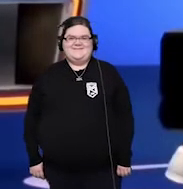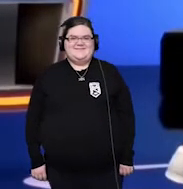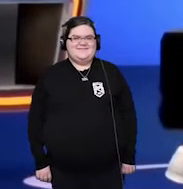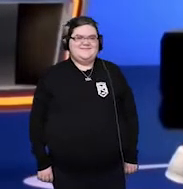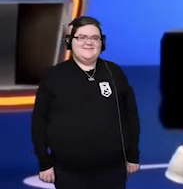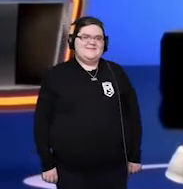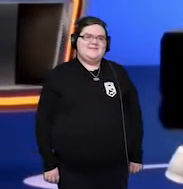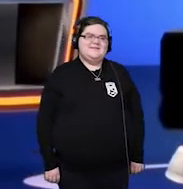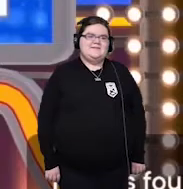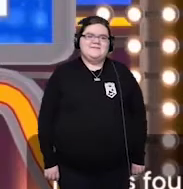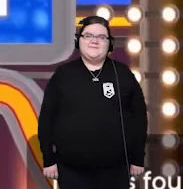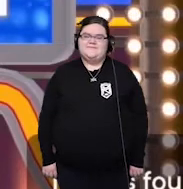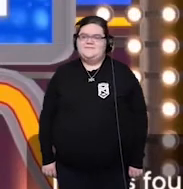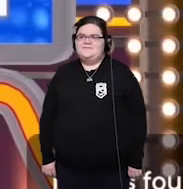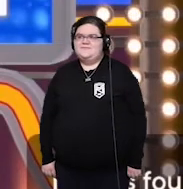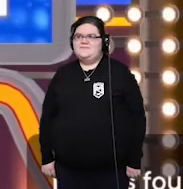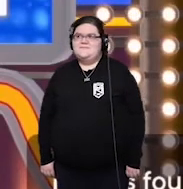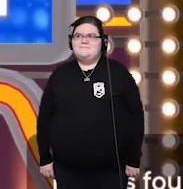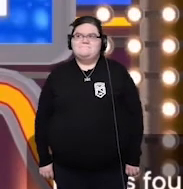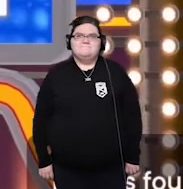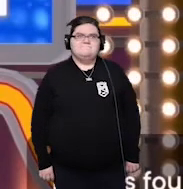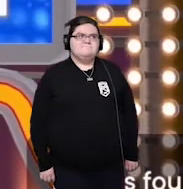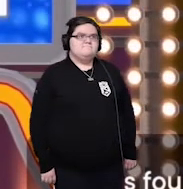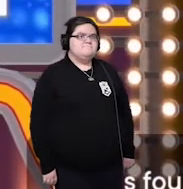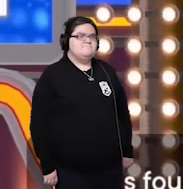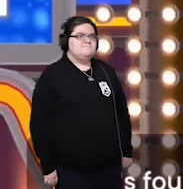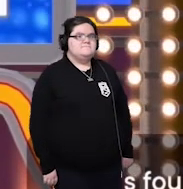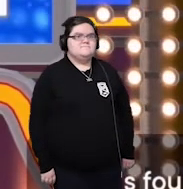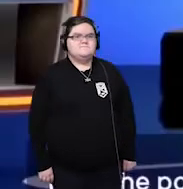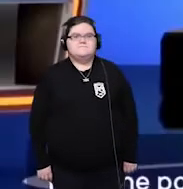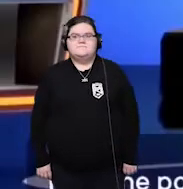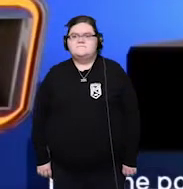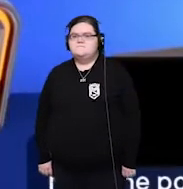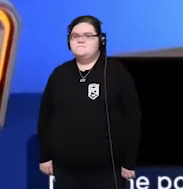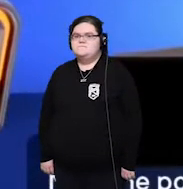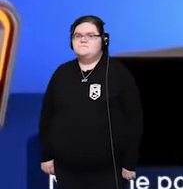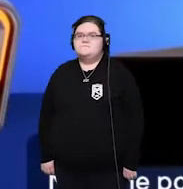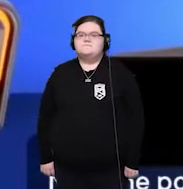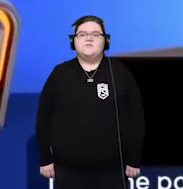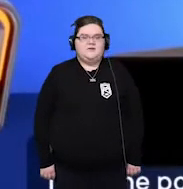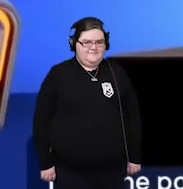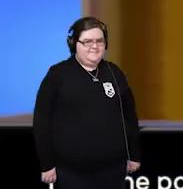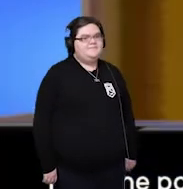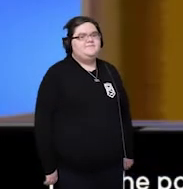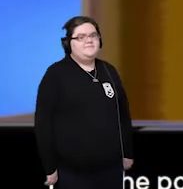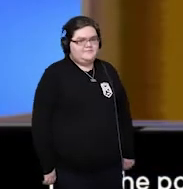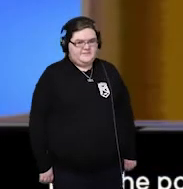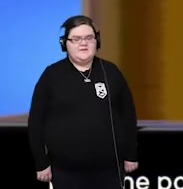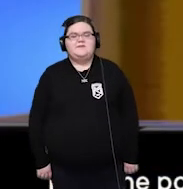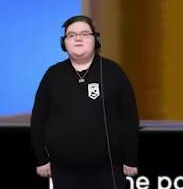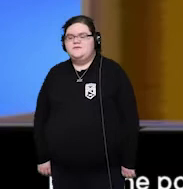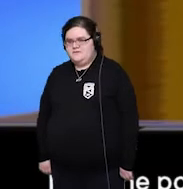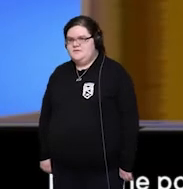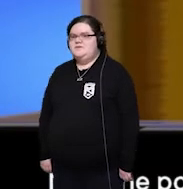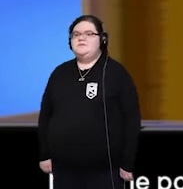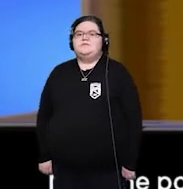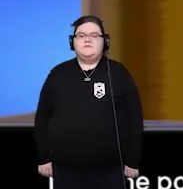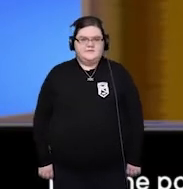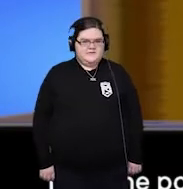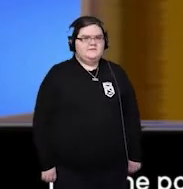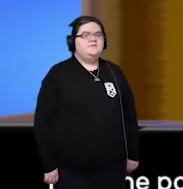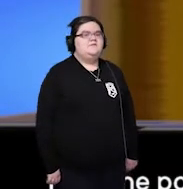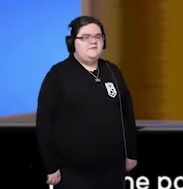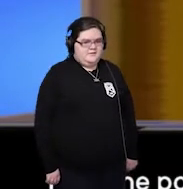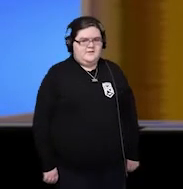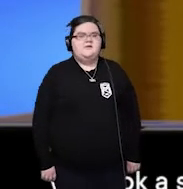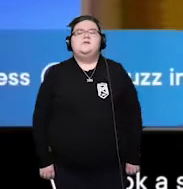So if we get an answer worth 30 points, are we straight into the final? No, because they can steal the ball. You gotta do the round, didn't it? Yep. So this game is still up for